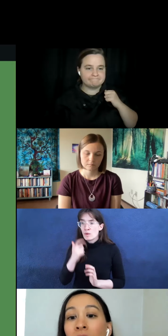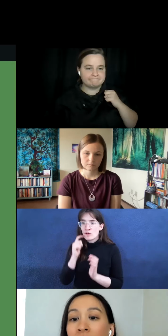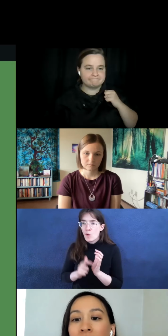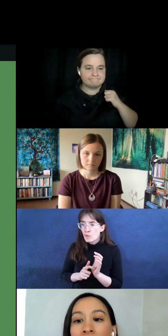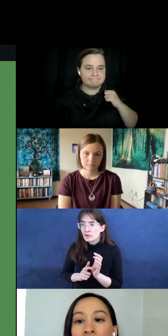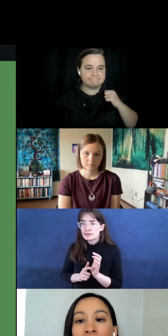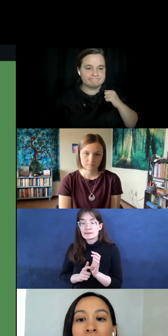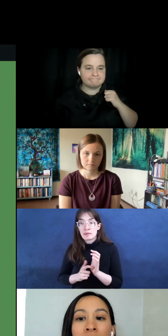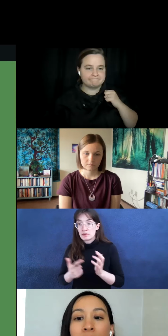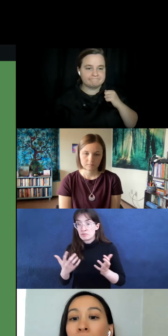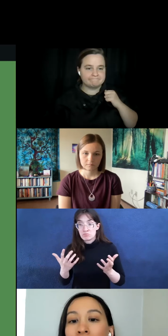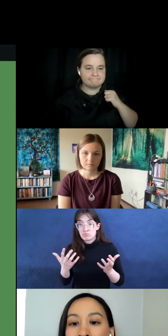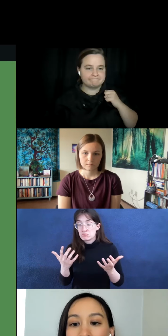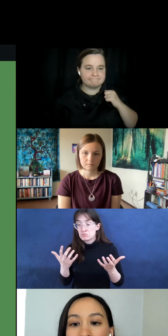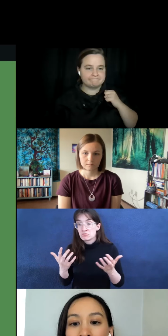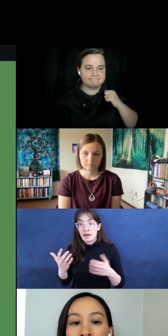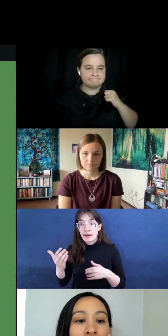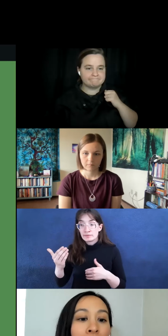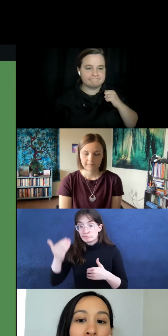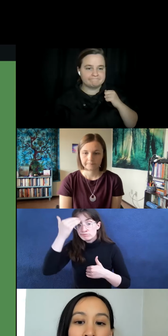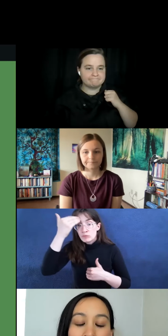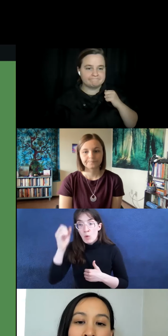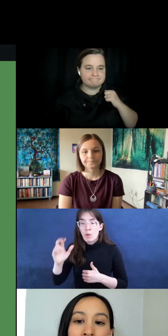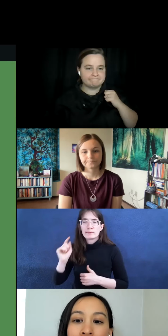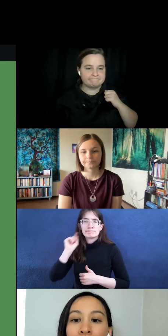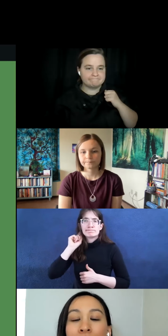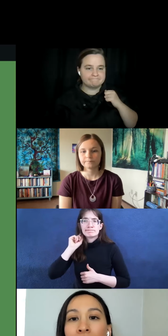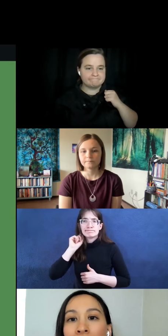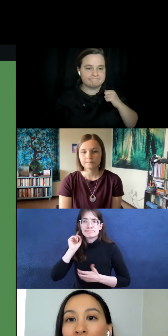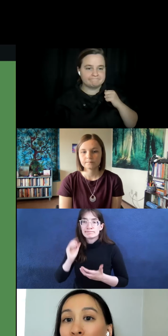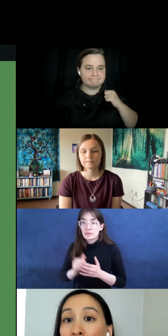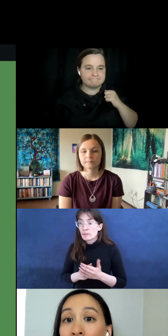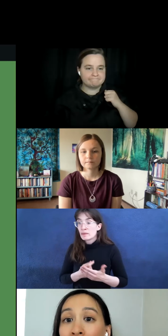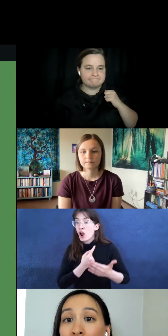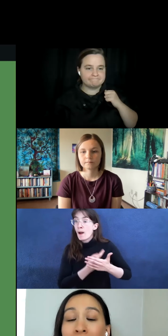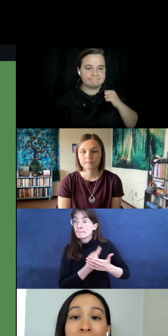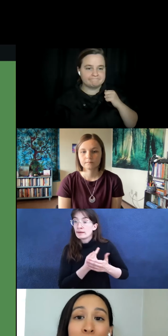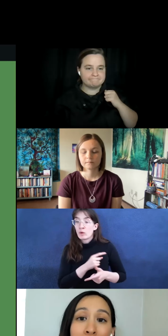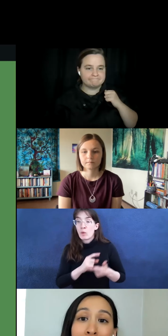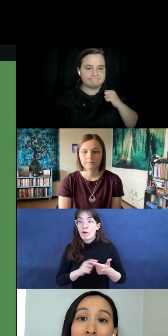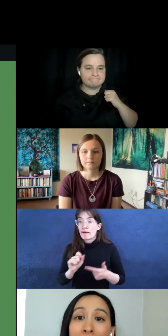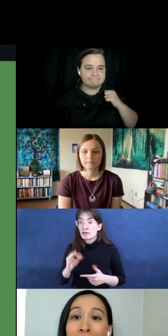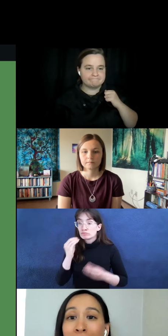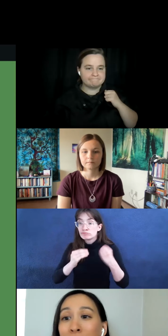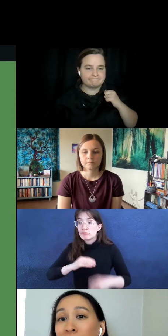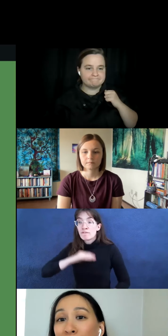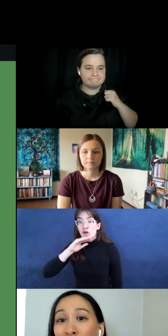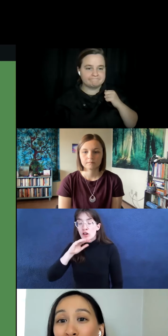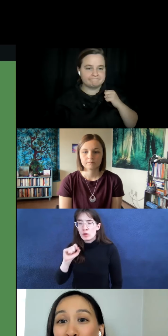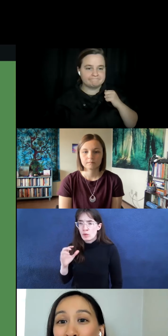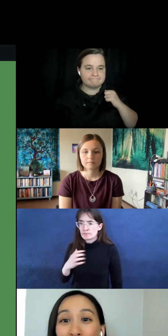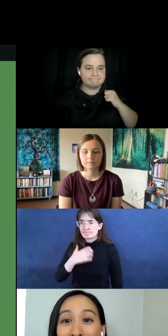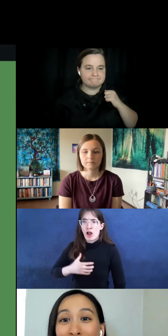things consciously or subconsciously, like our heartbeat, how full we are. We can tell if we're hungry, if